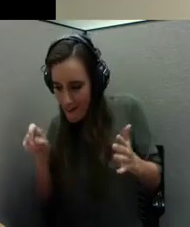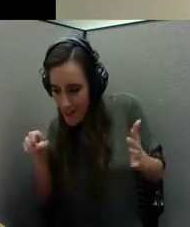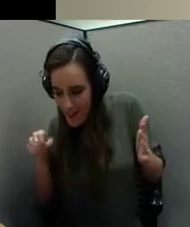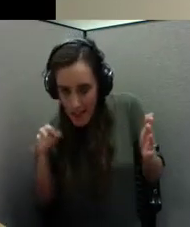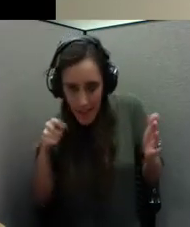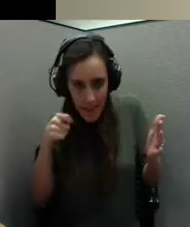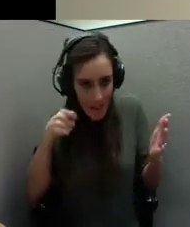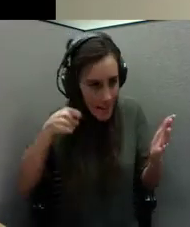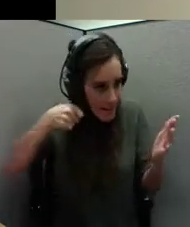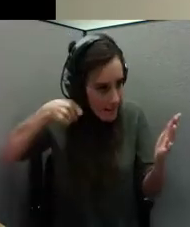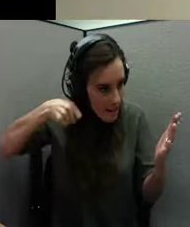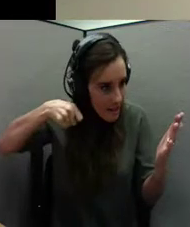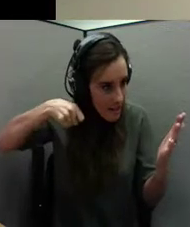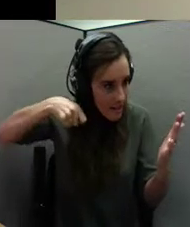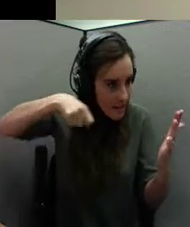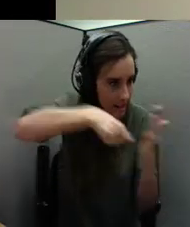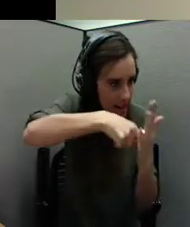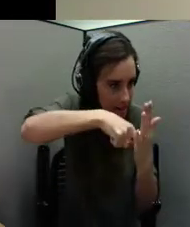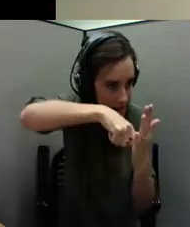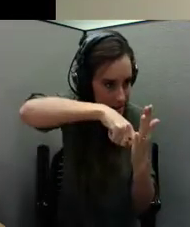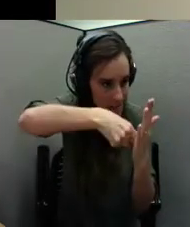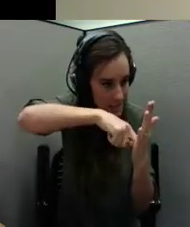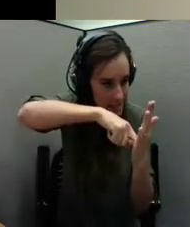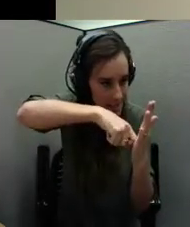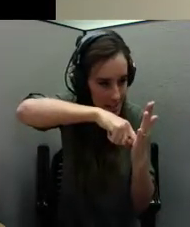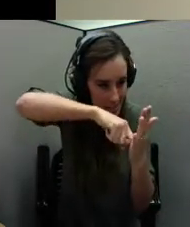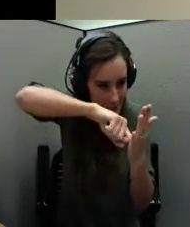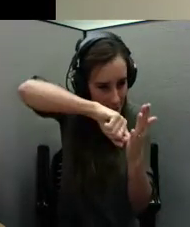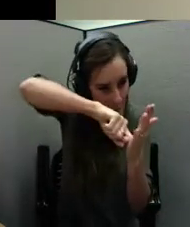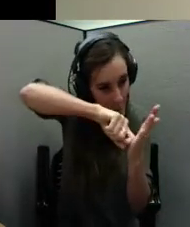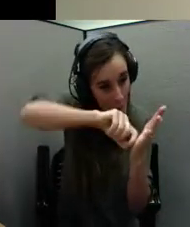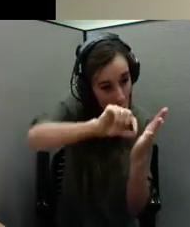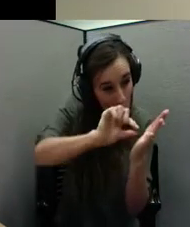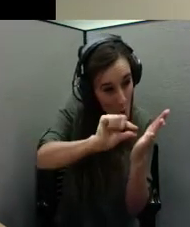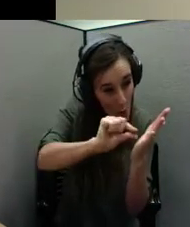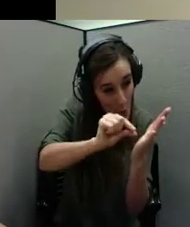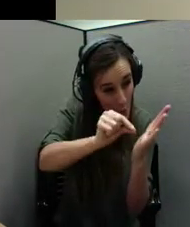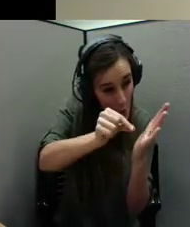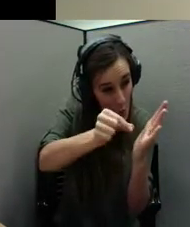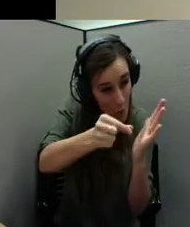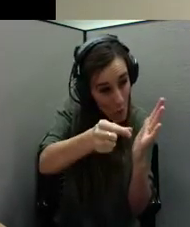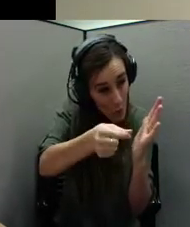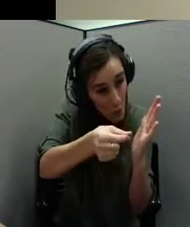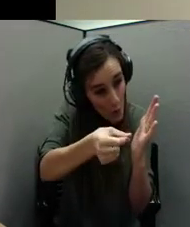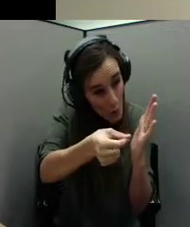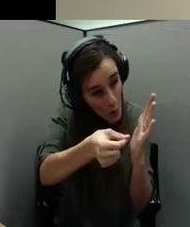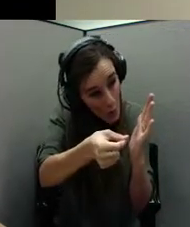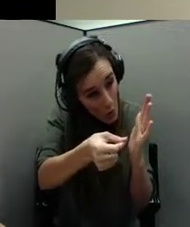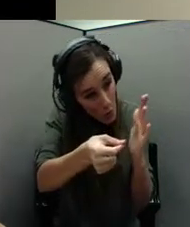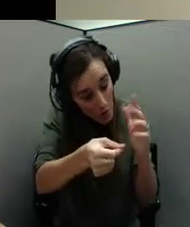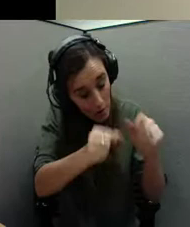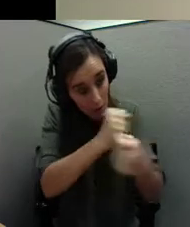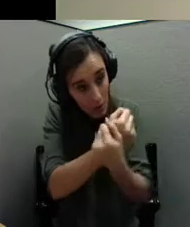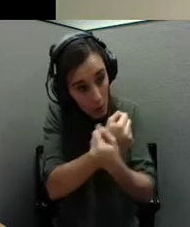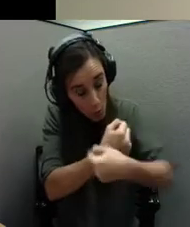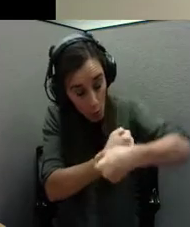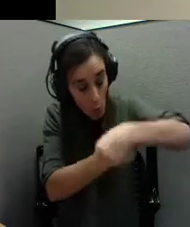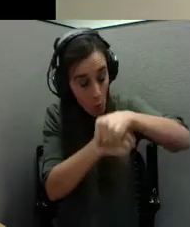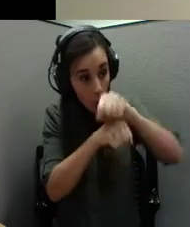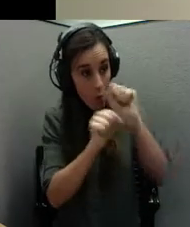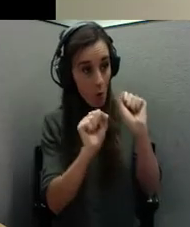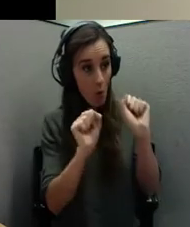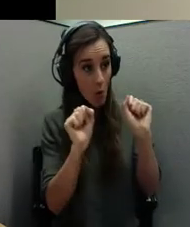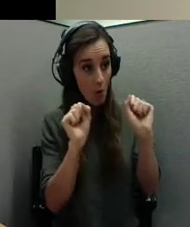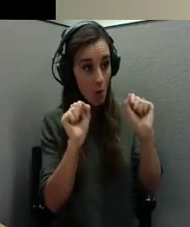and he stuck it in that lock. And he turned that lock, and it clicked open. He opened